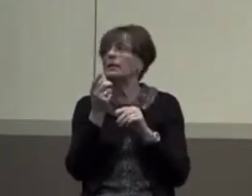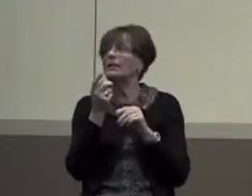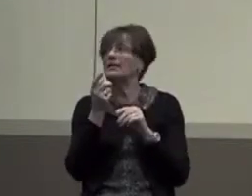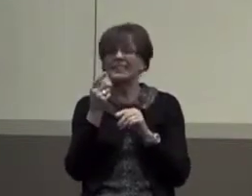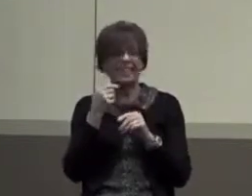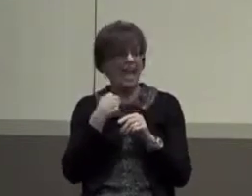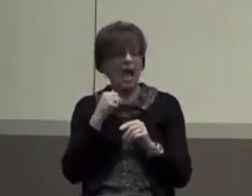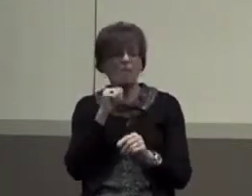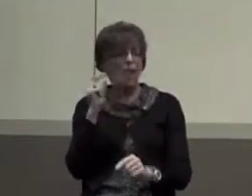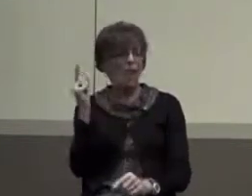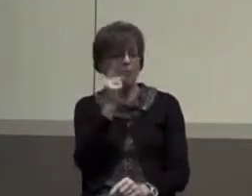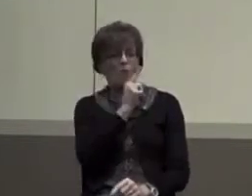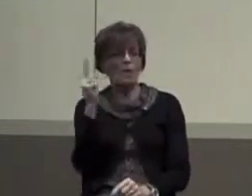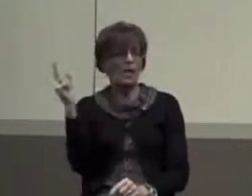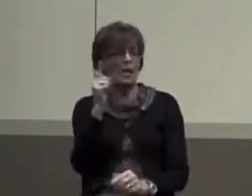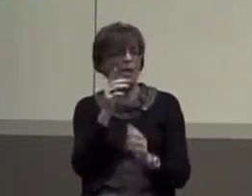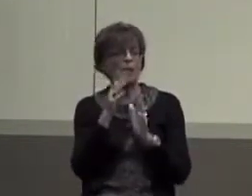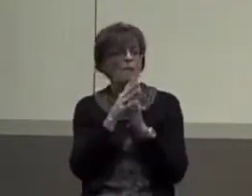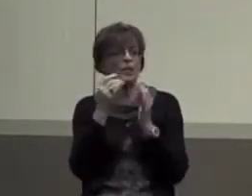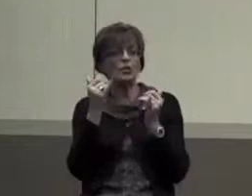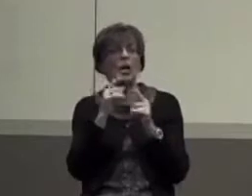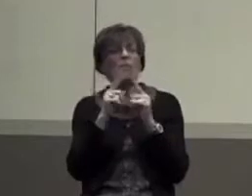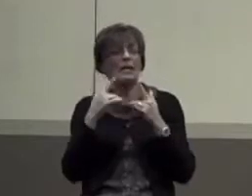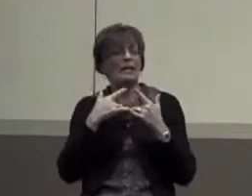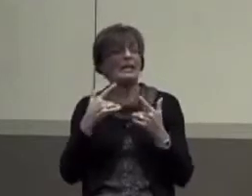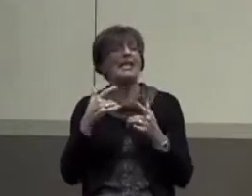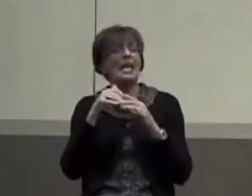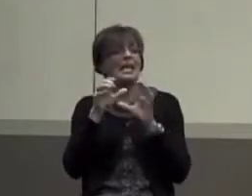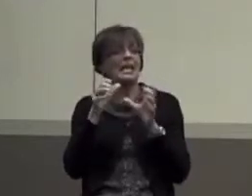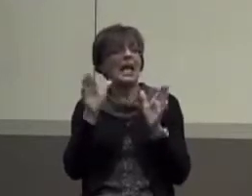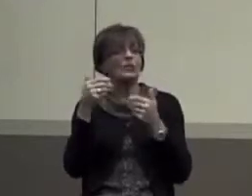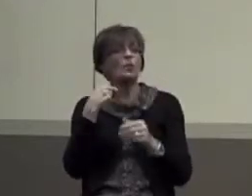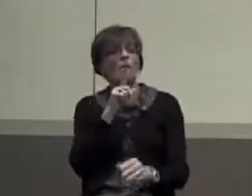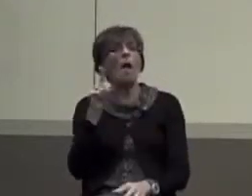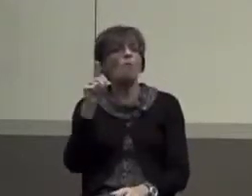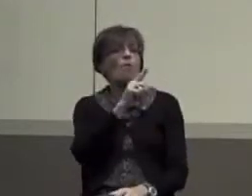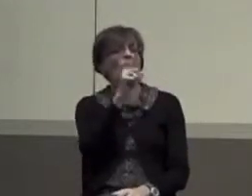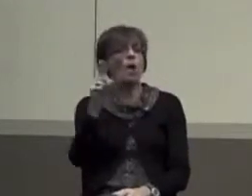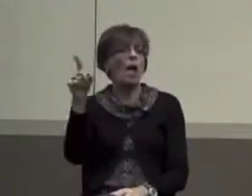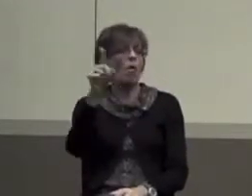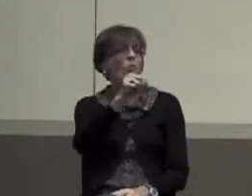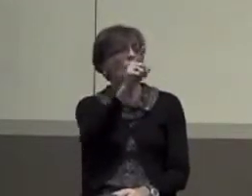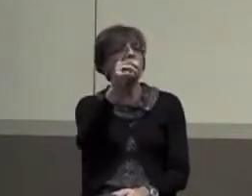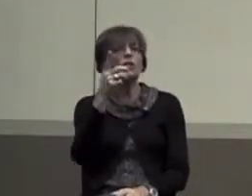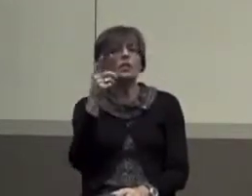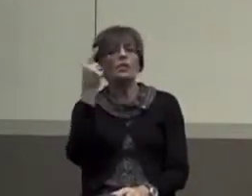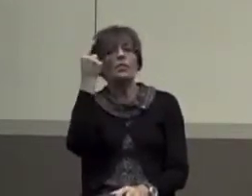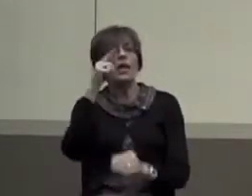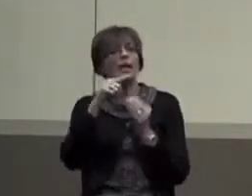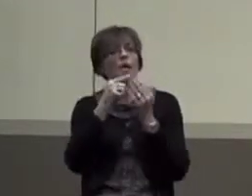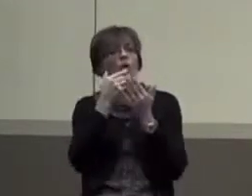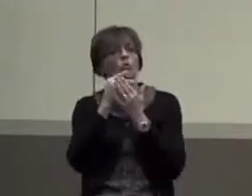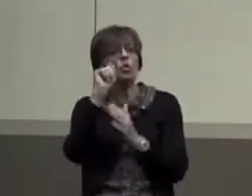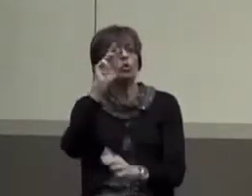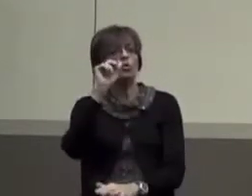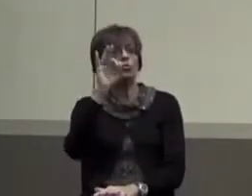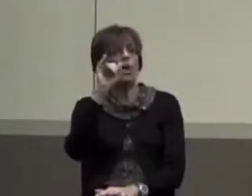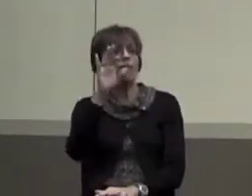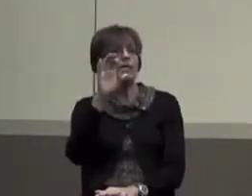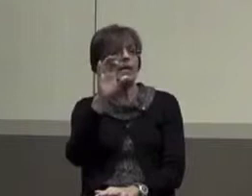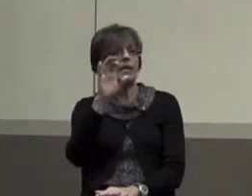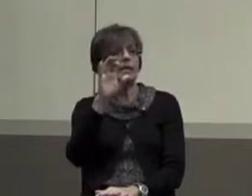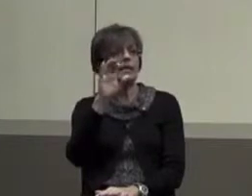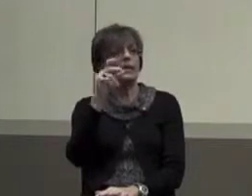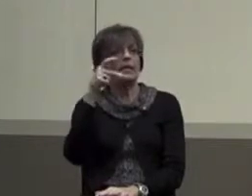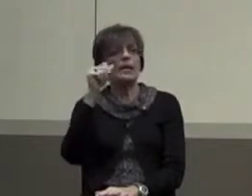today, but I usually like to move around the classroom. So you want to think about what are some good traffic patterns when the students are asked to